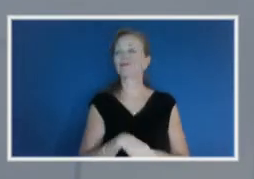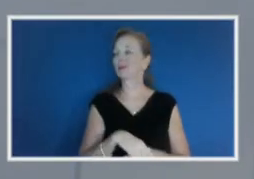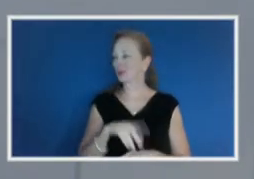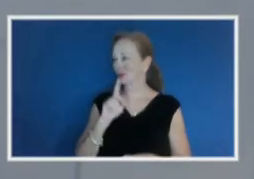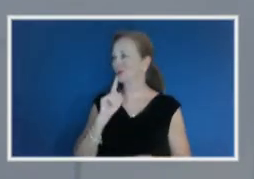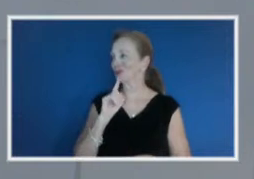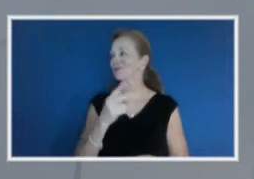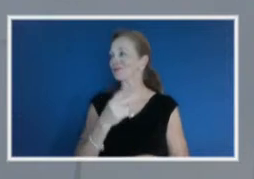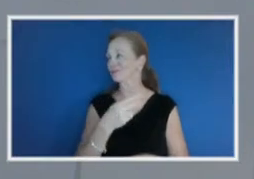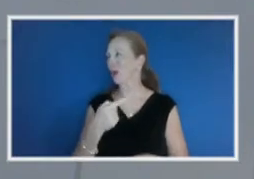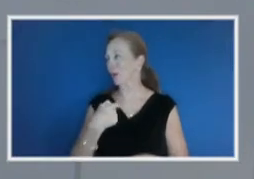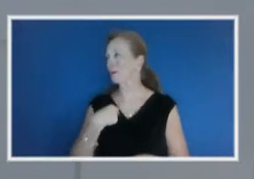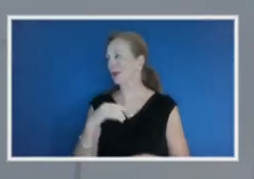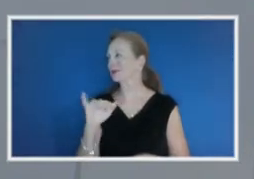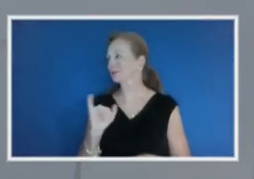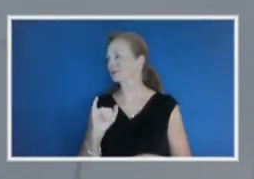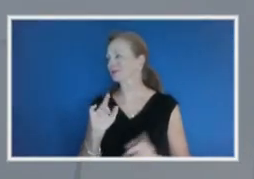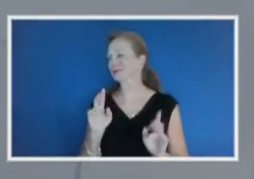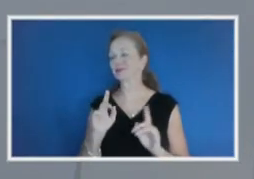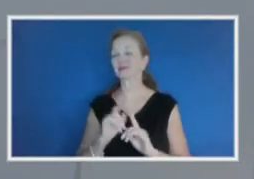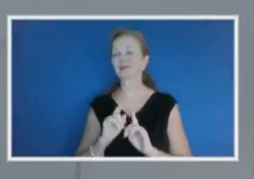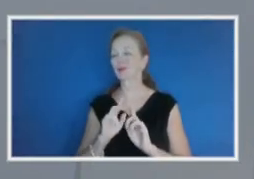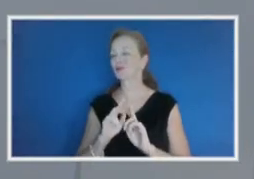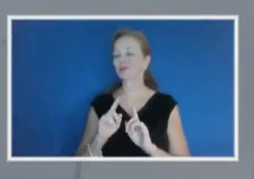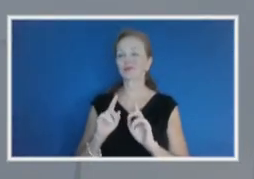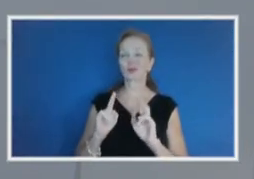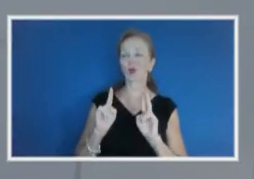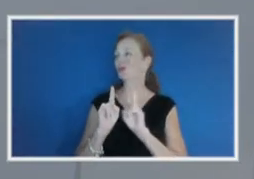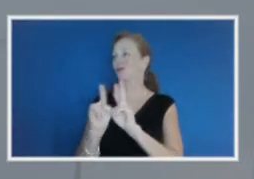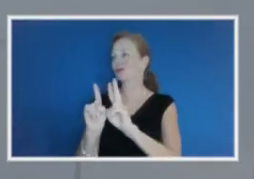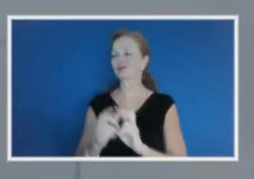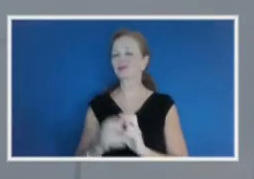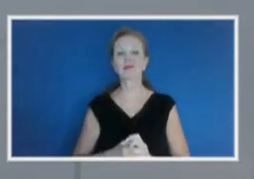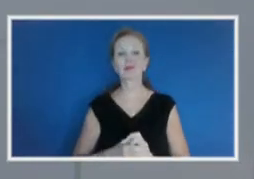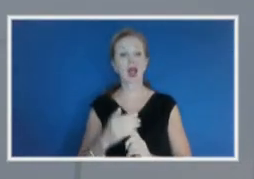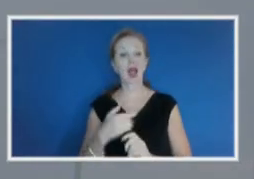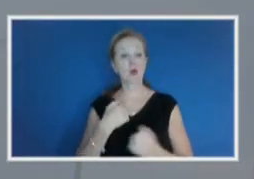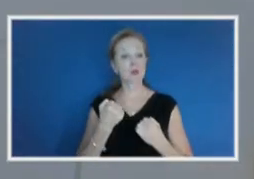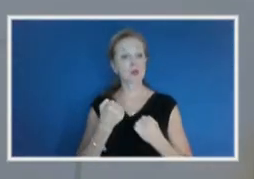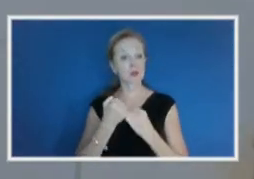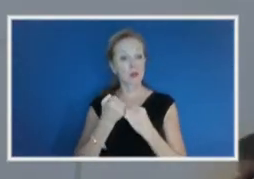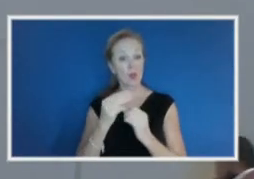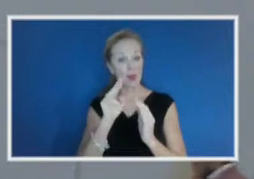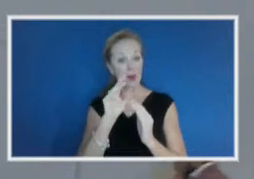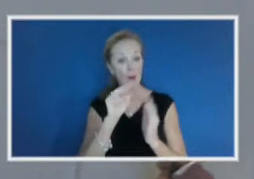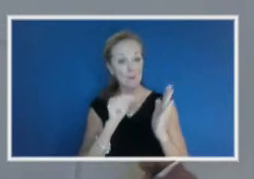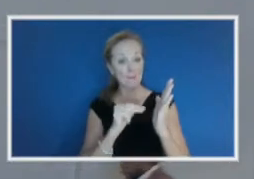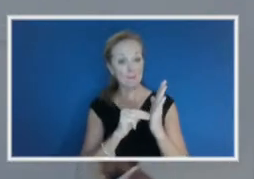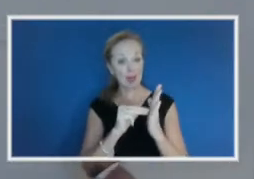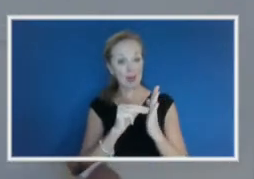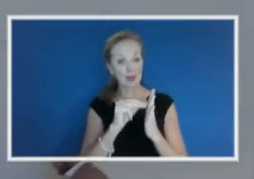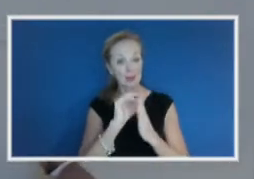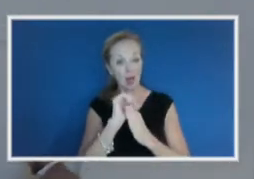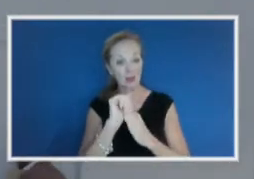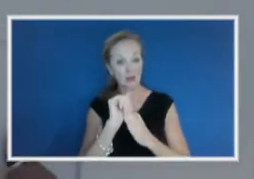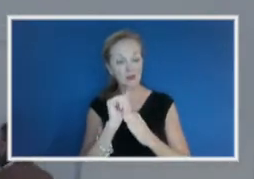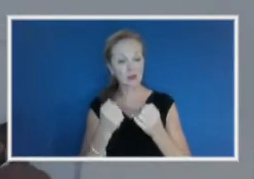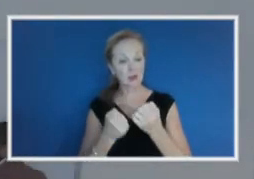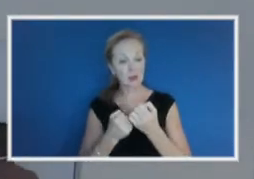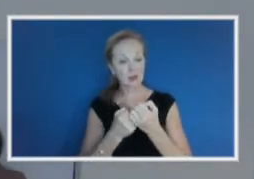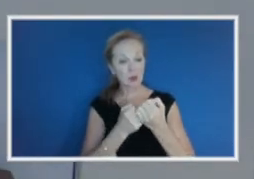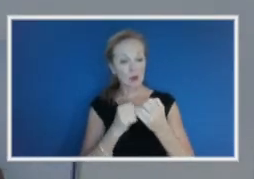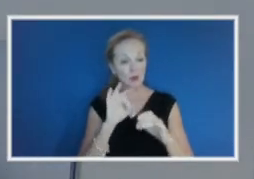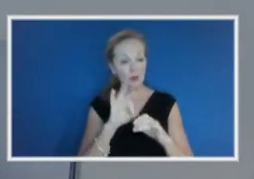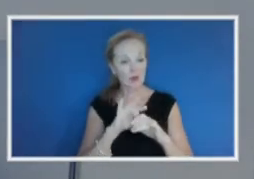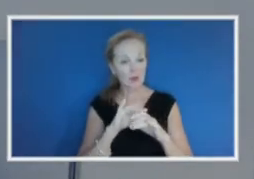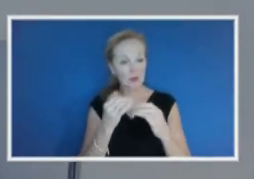terms of the outcomes, right? I'm going to support the $1 million on the agenda tonight. I think we talked about earlier